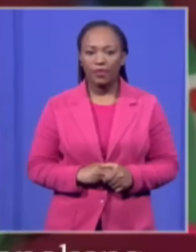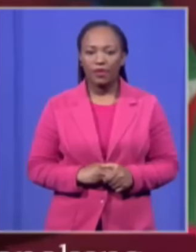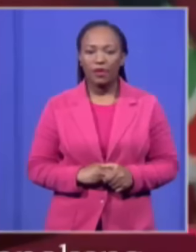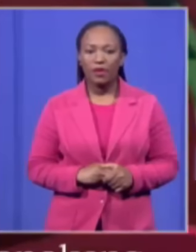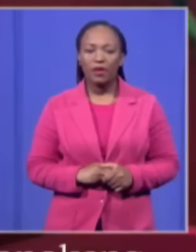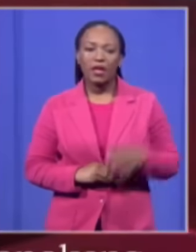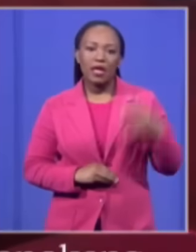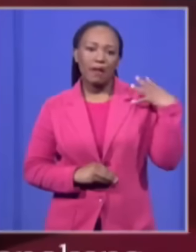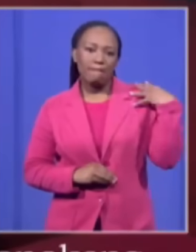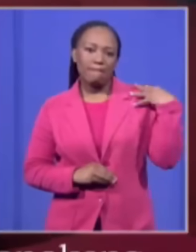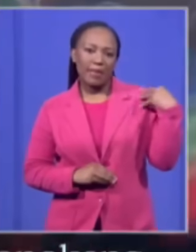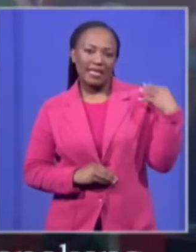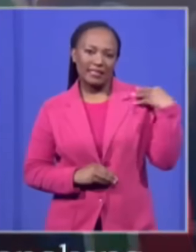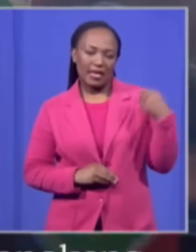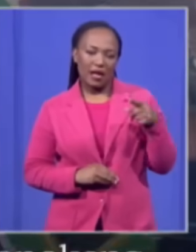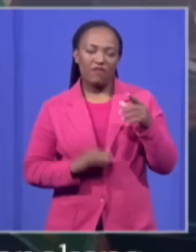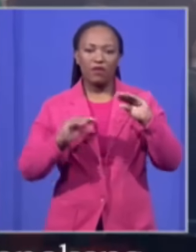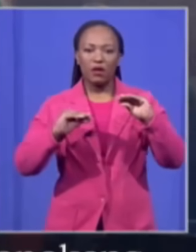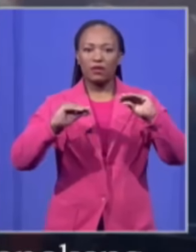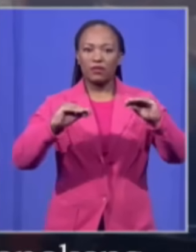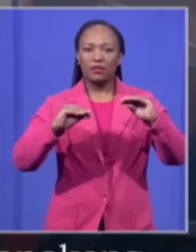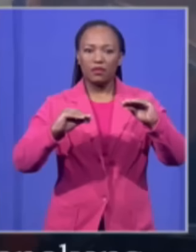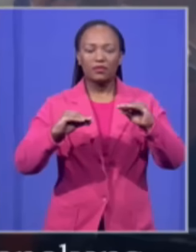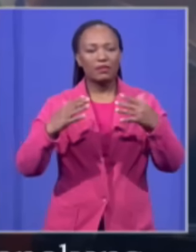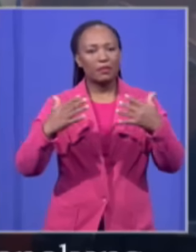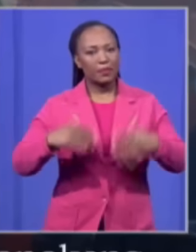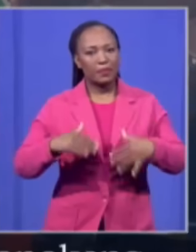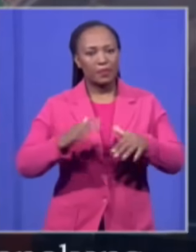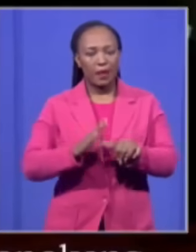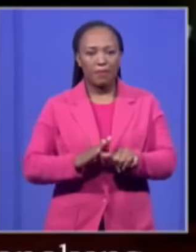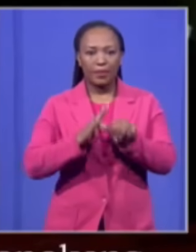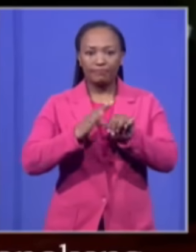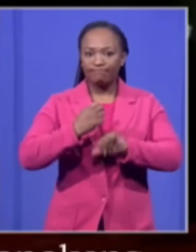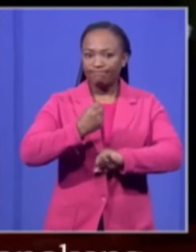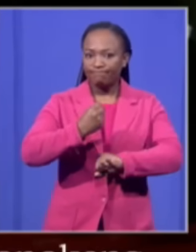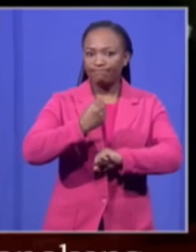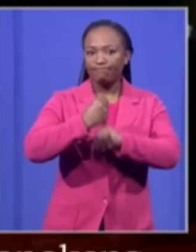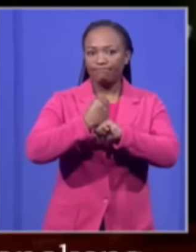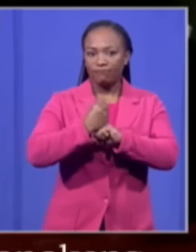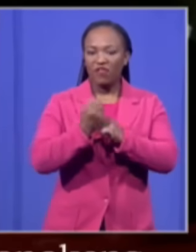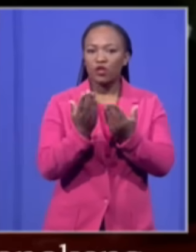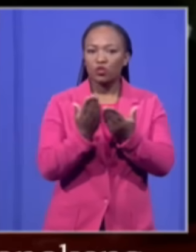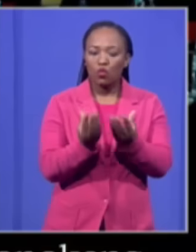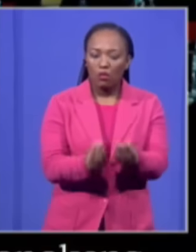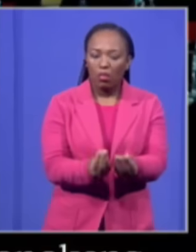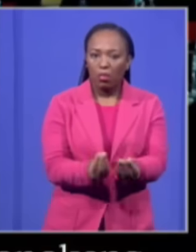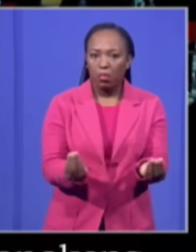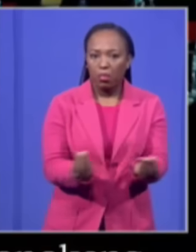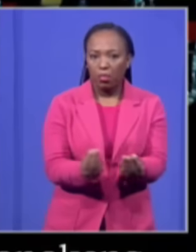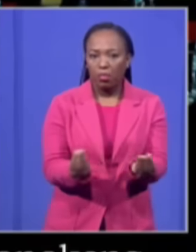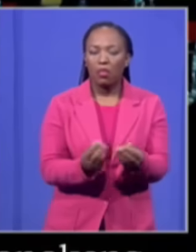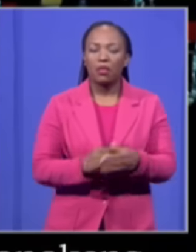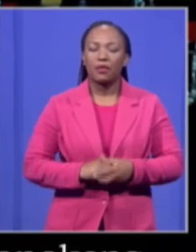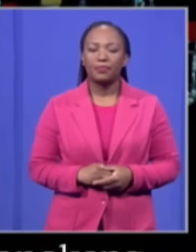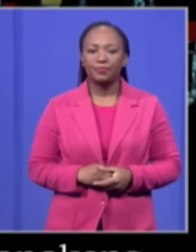Tona ya thuto ya motheo gatelela botlhokwa jwa kemonokeng e tseneletseng mo dikolong tsa bomapimpana.